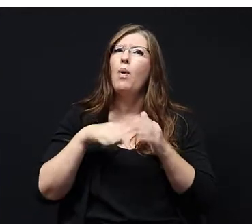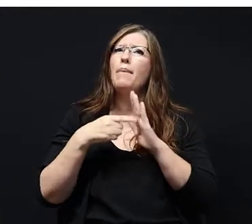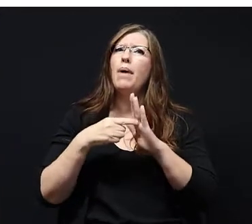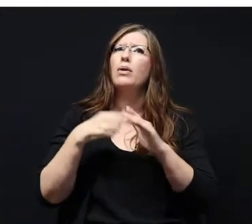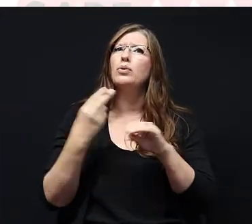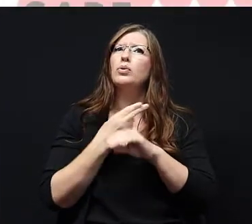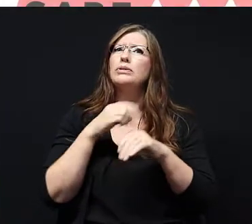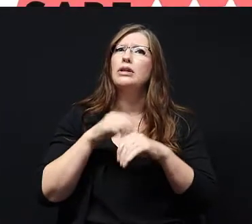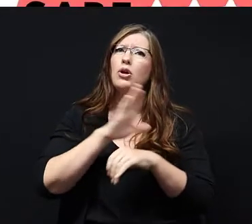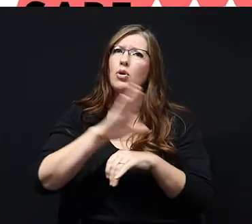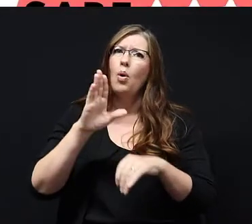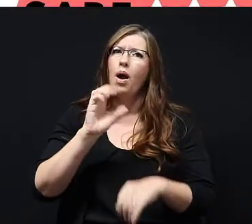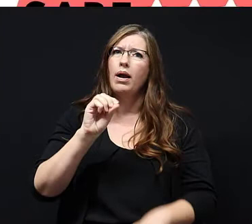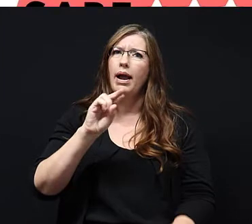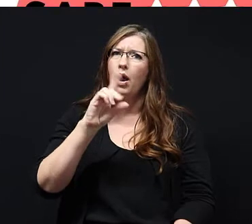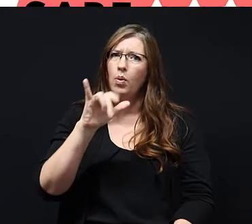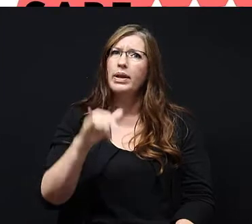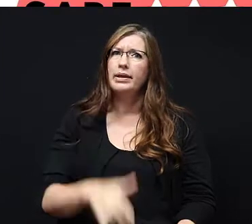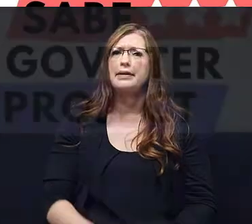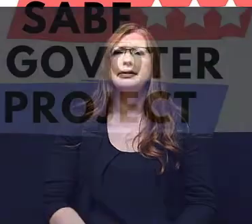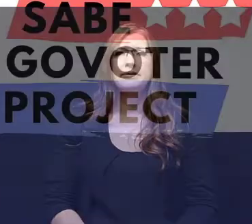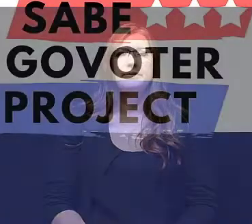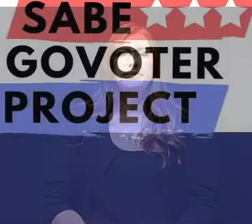your county.